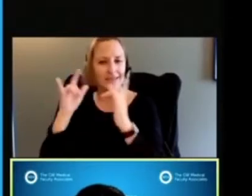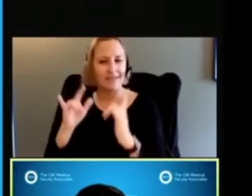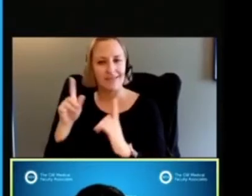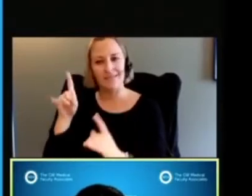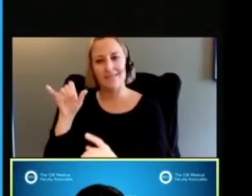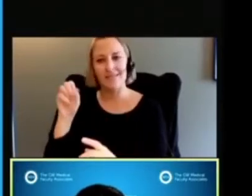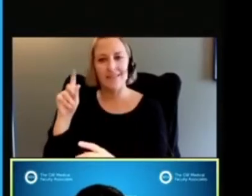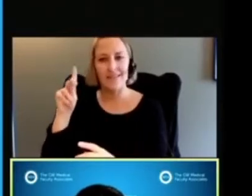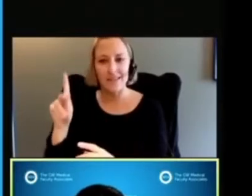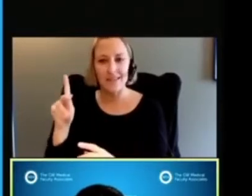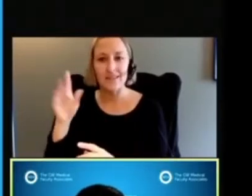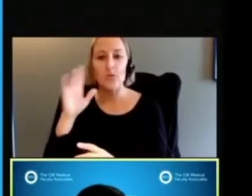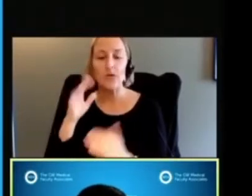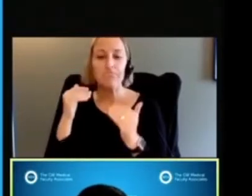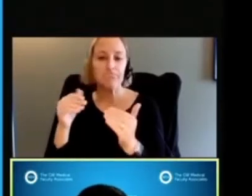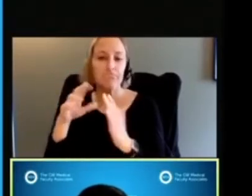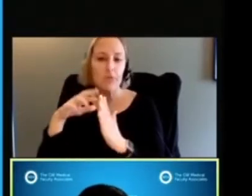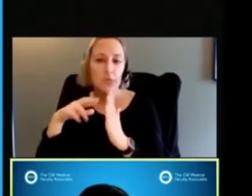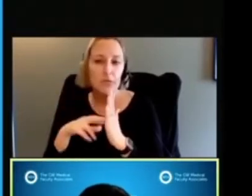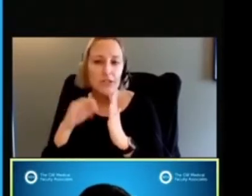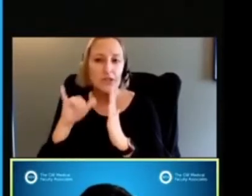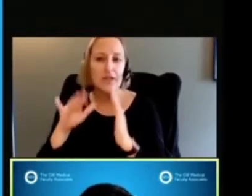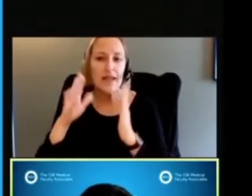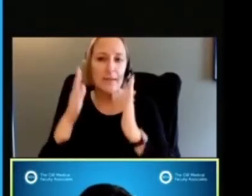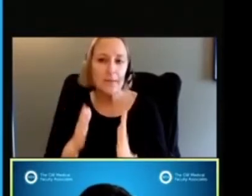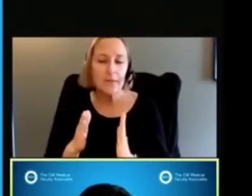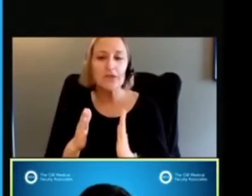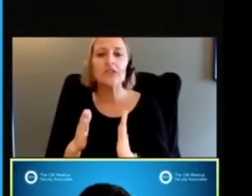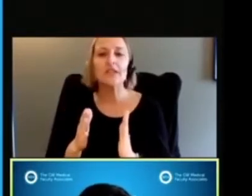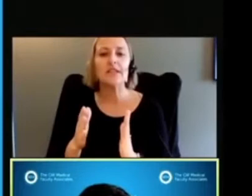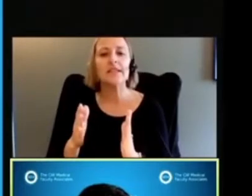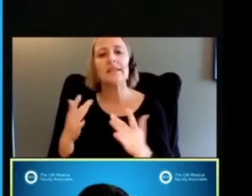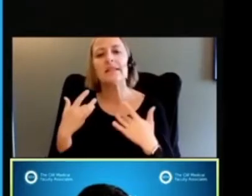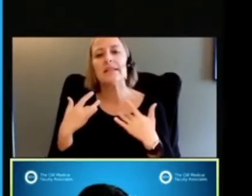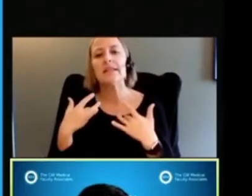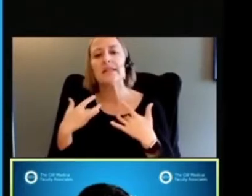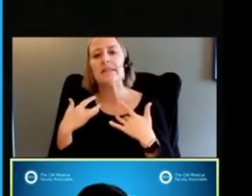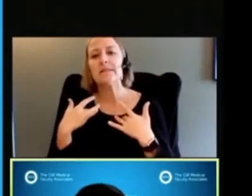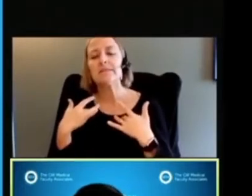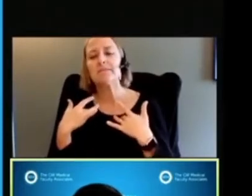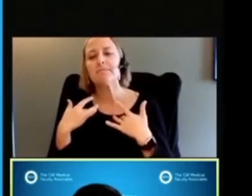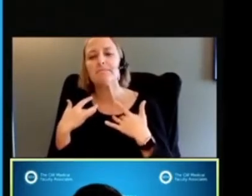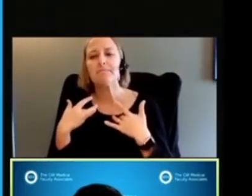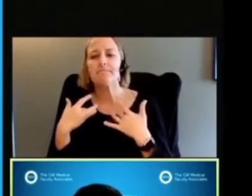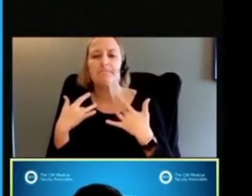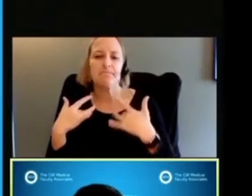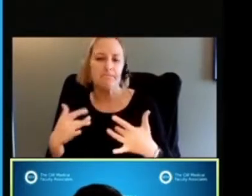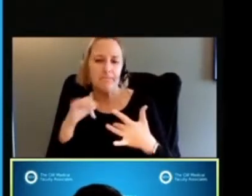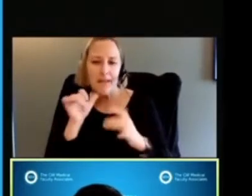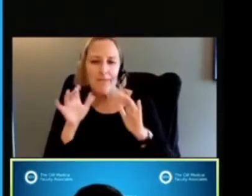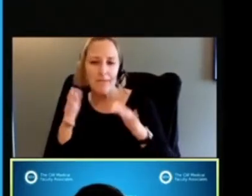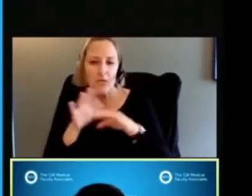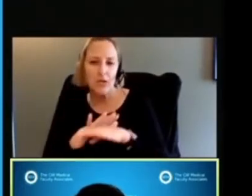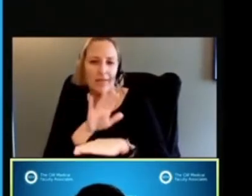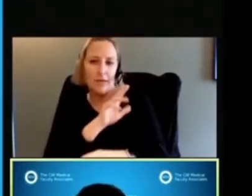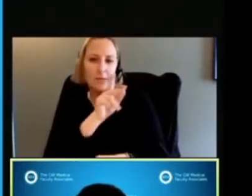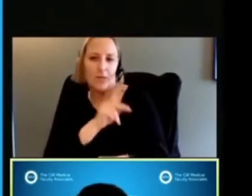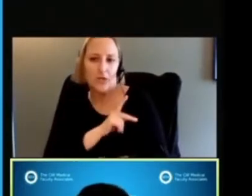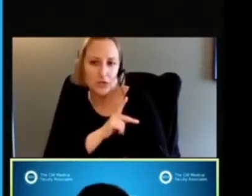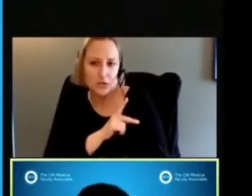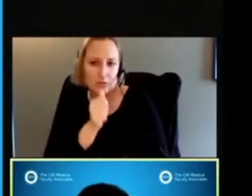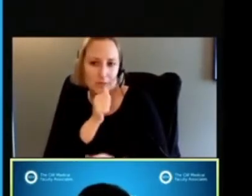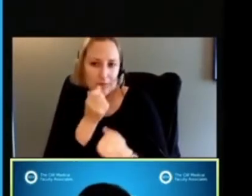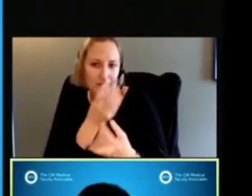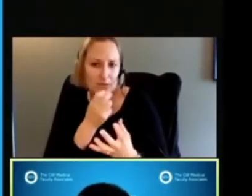register the person. And so that would be actually staying away from a lot of personal information, but focusing on why